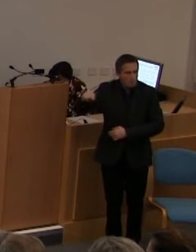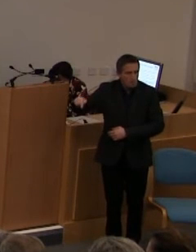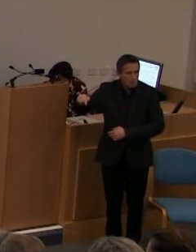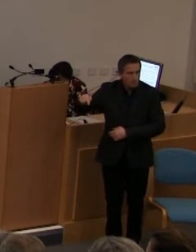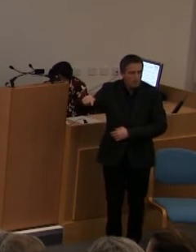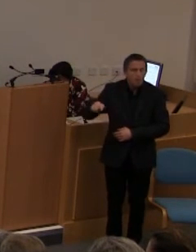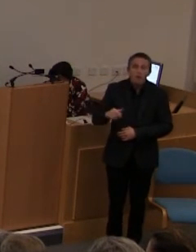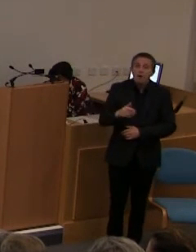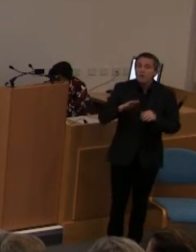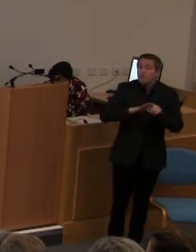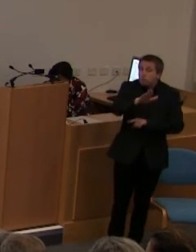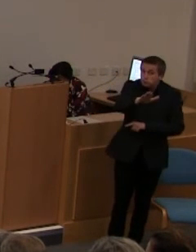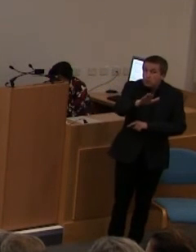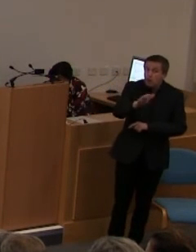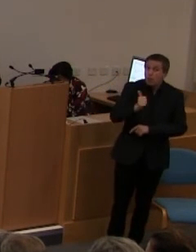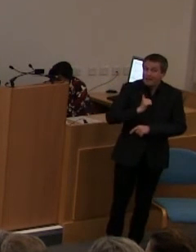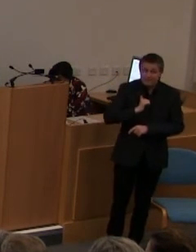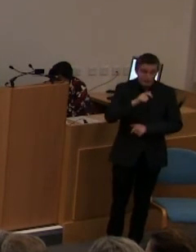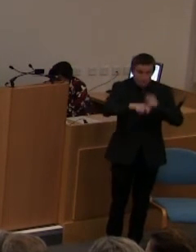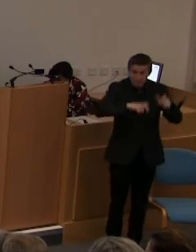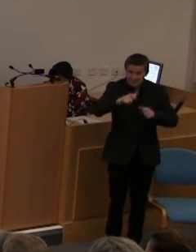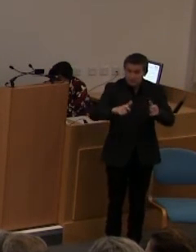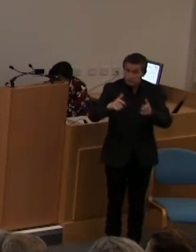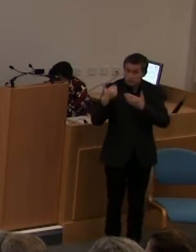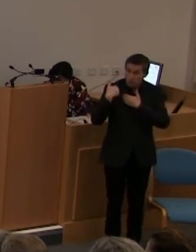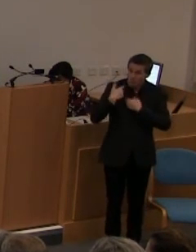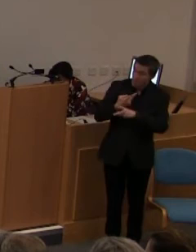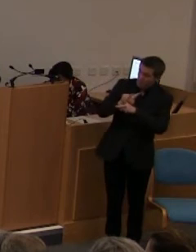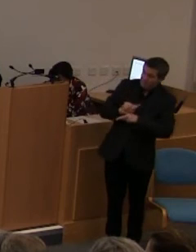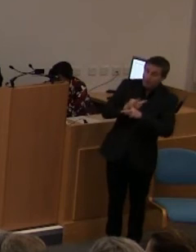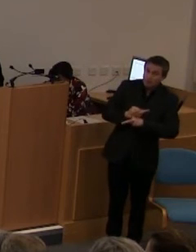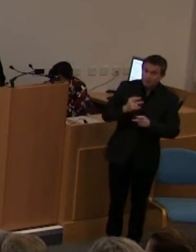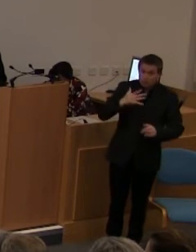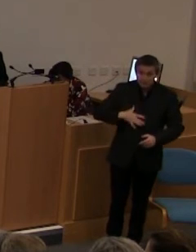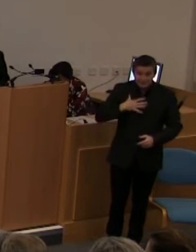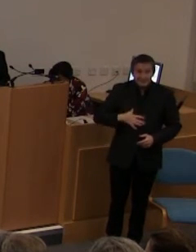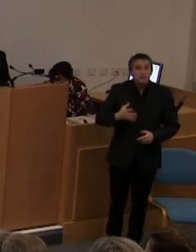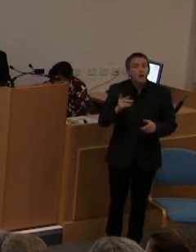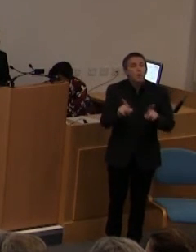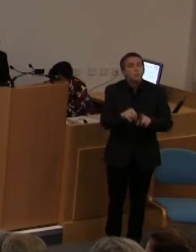for managing their own conditions, and technology will help us to actually do that.